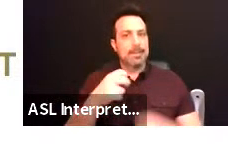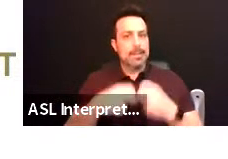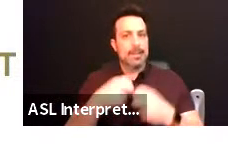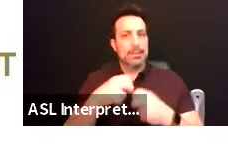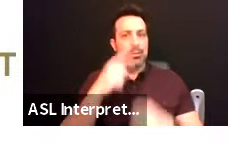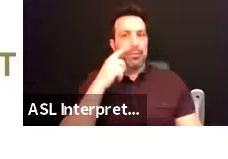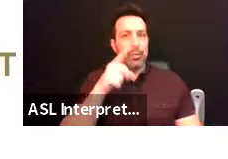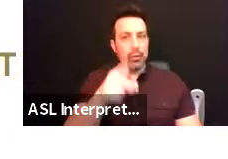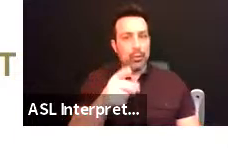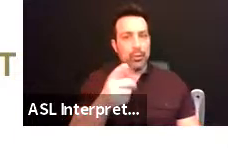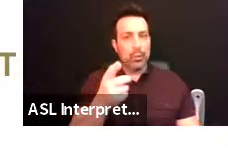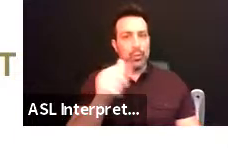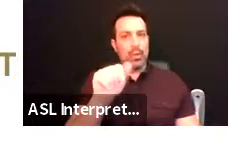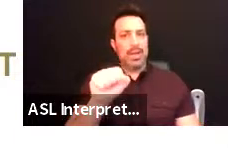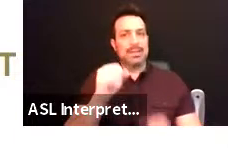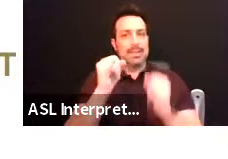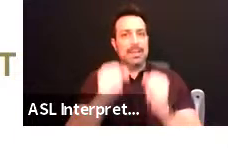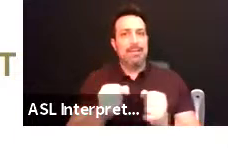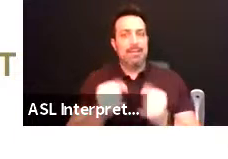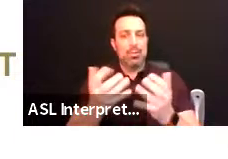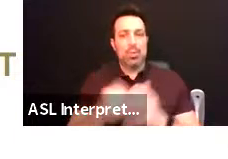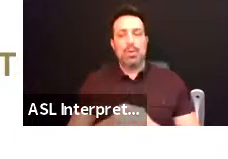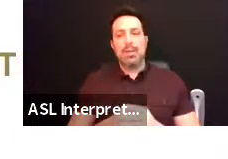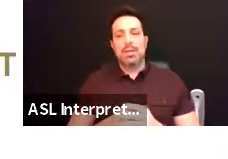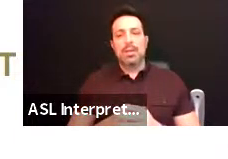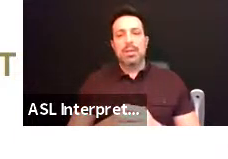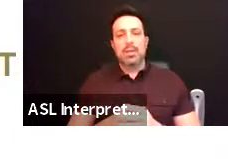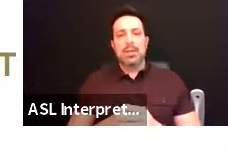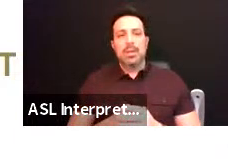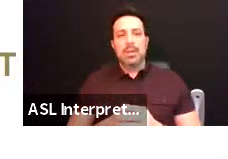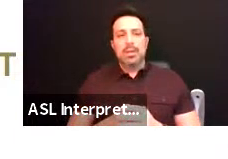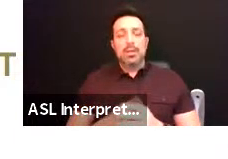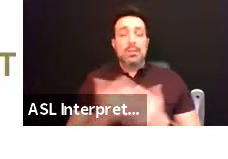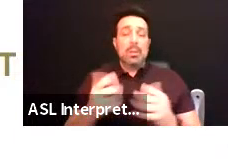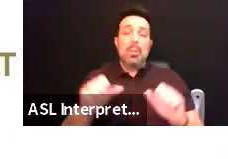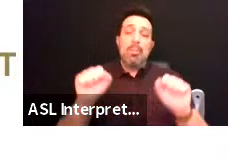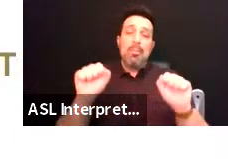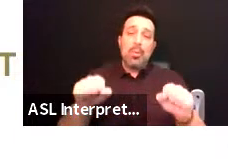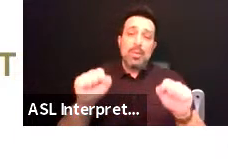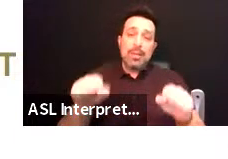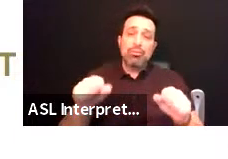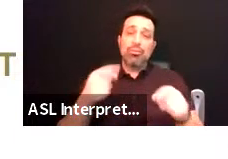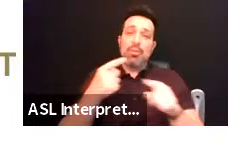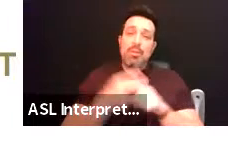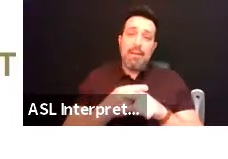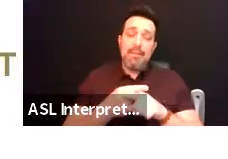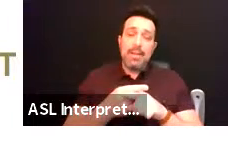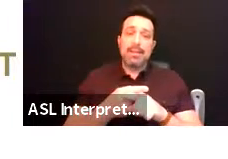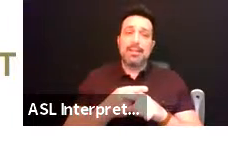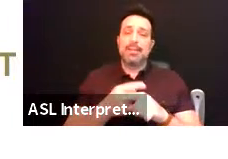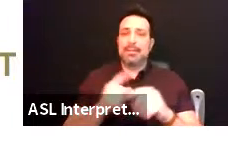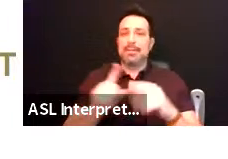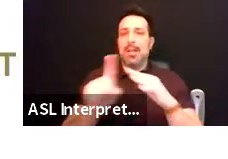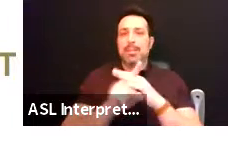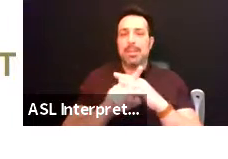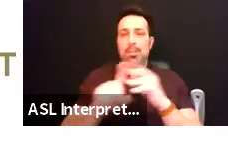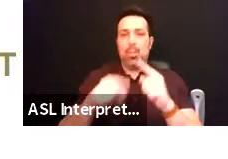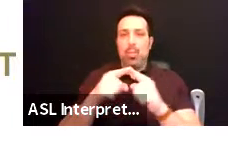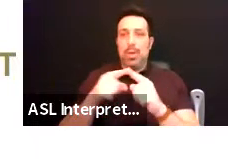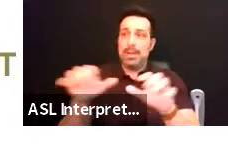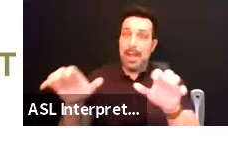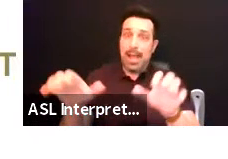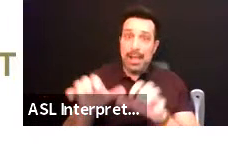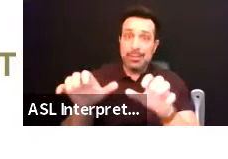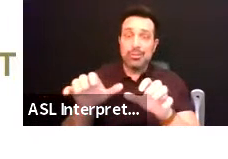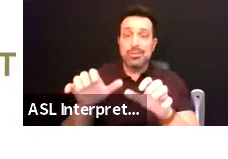for you as an individual. So the potential conflict comes in when an action,